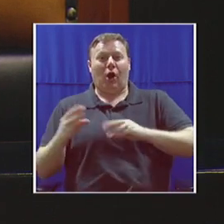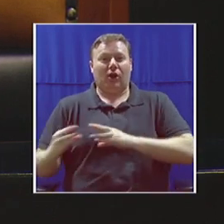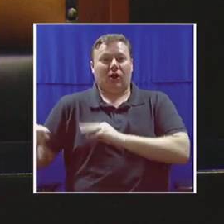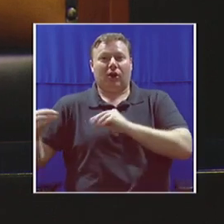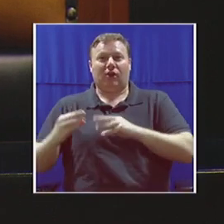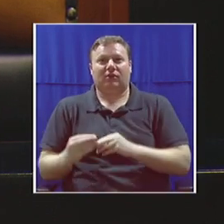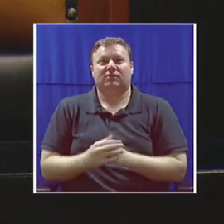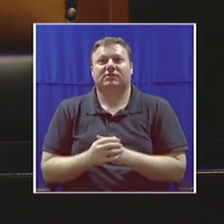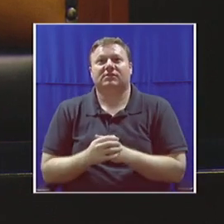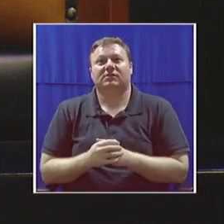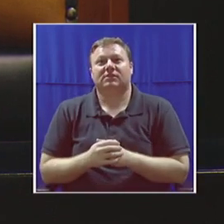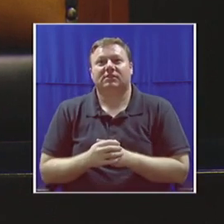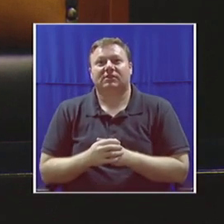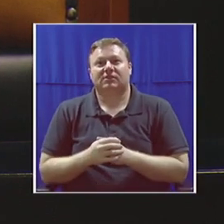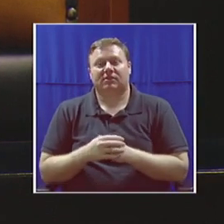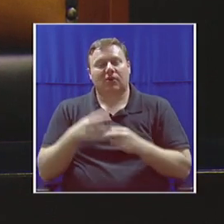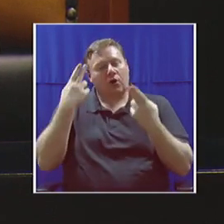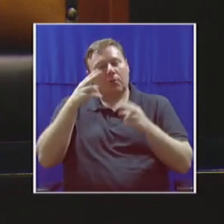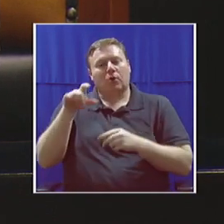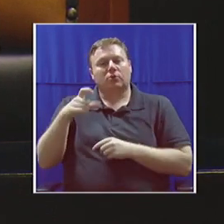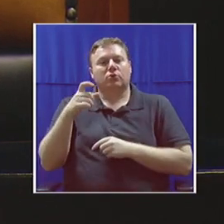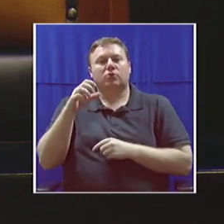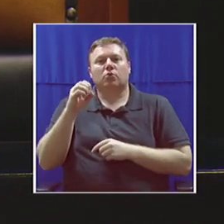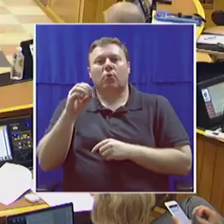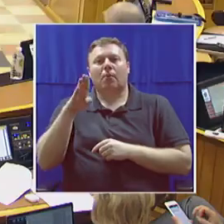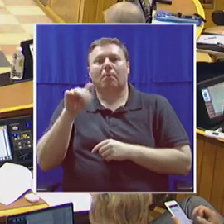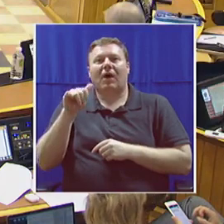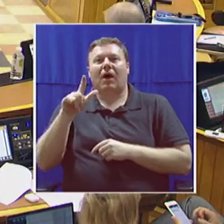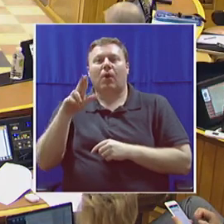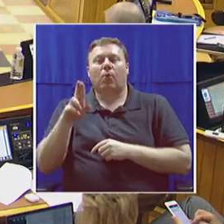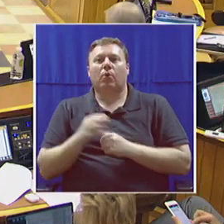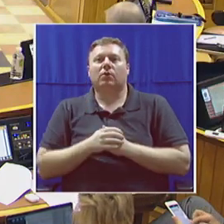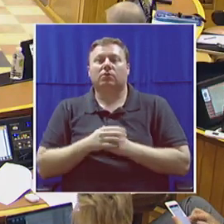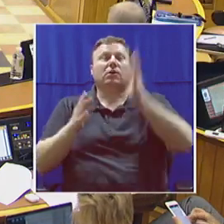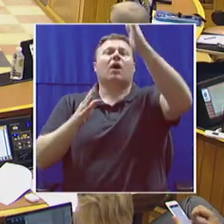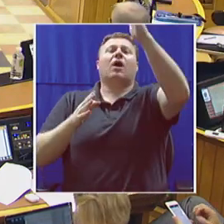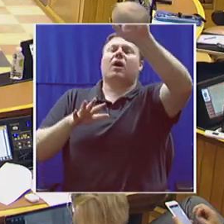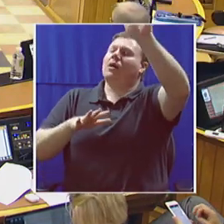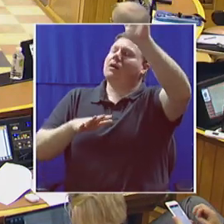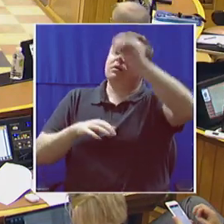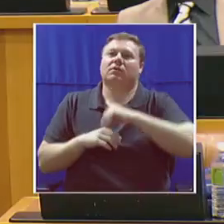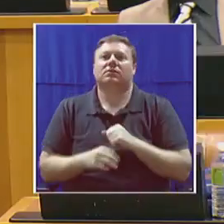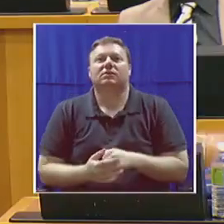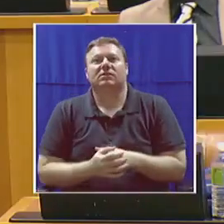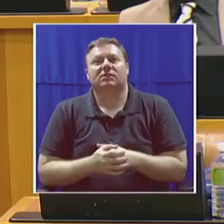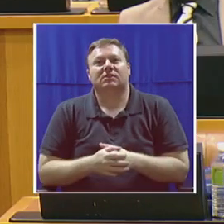much honorable nalu chair president sorry yes